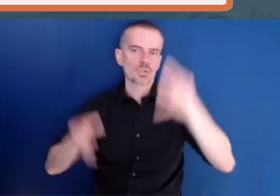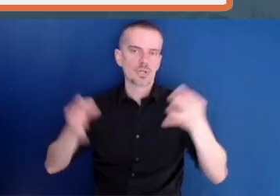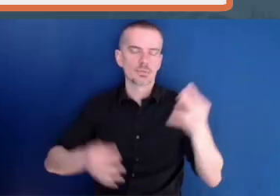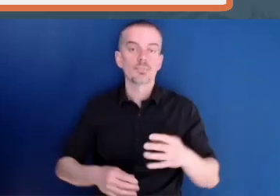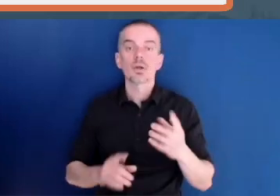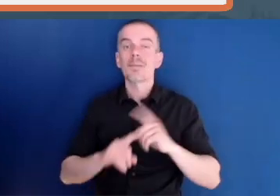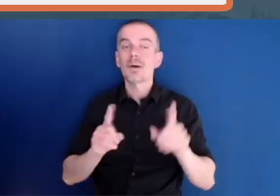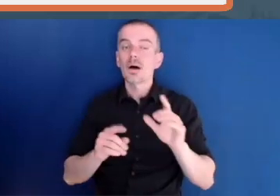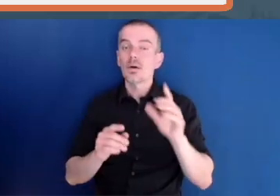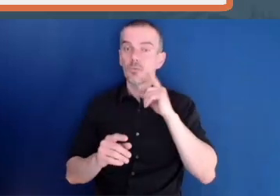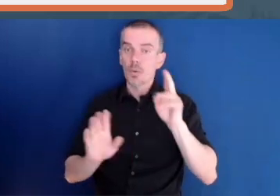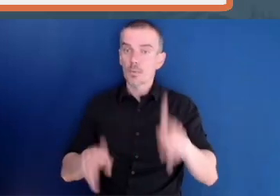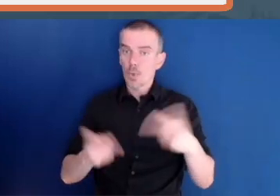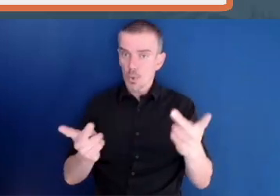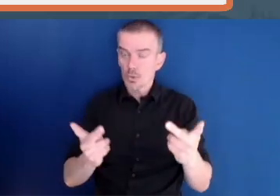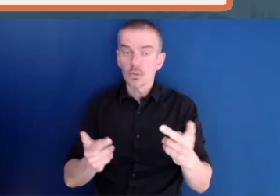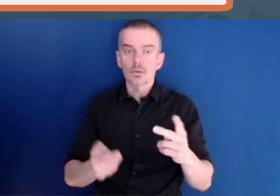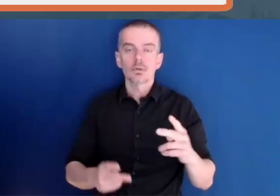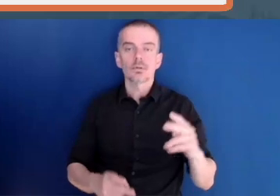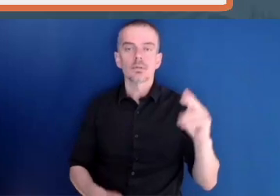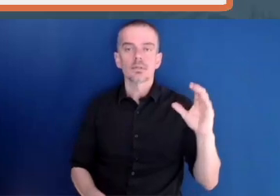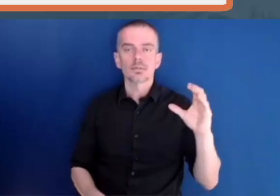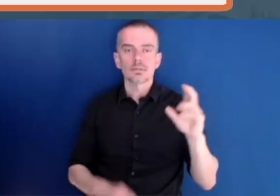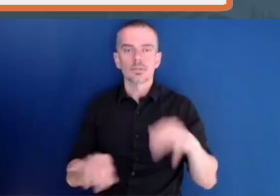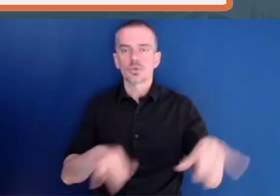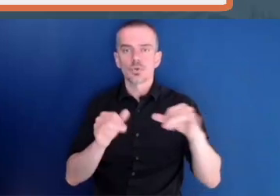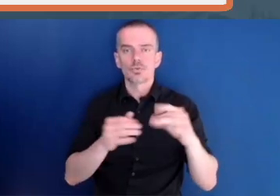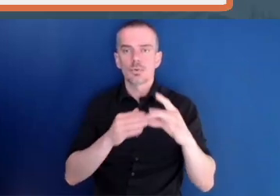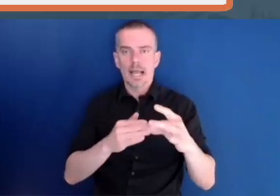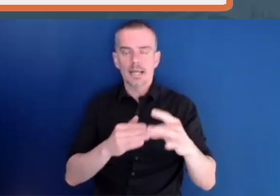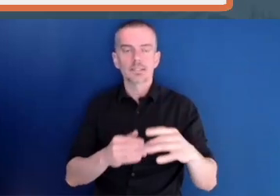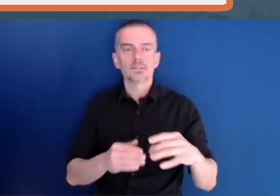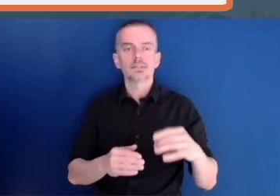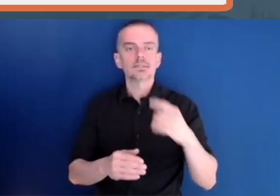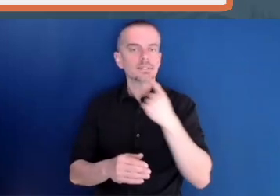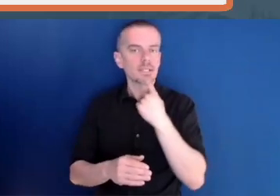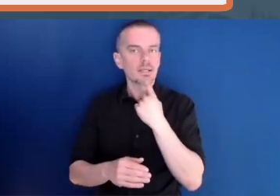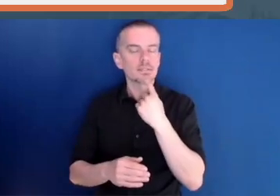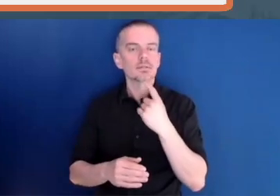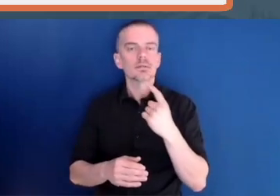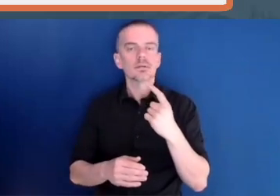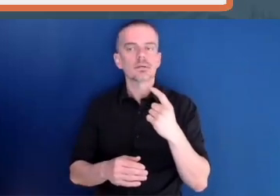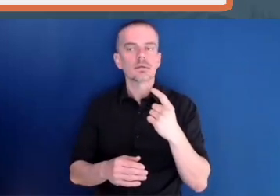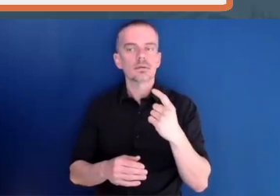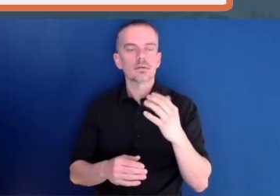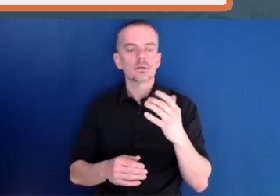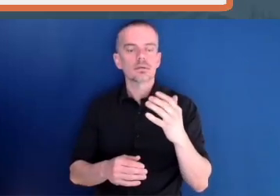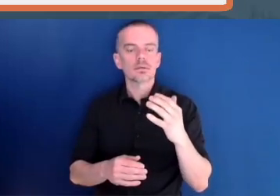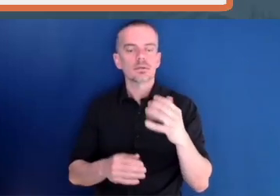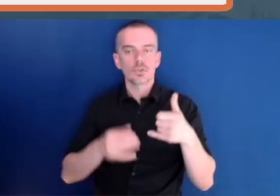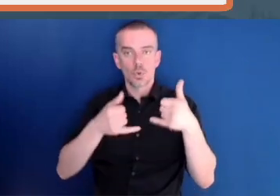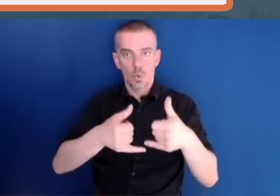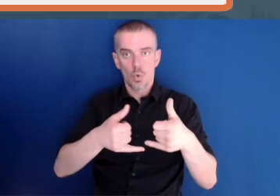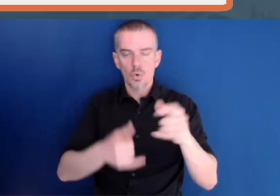But with proposals, the uniform guidance specifies that they should be the